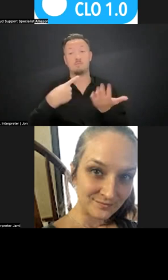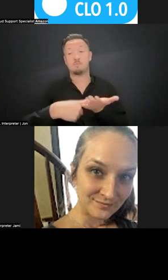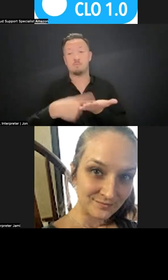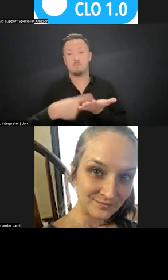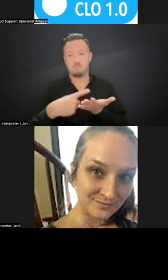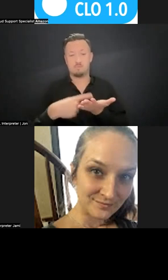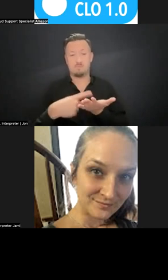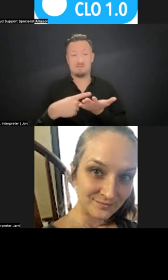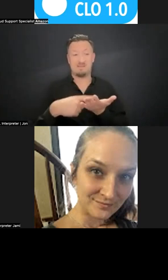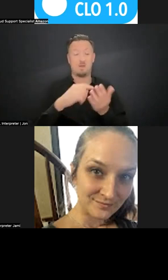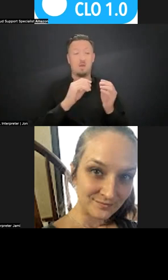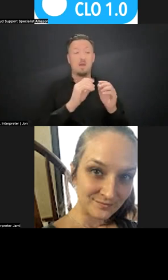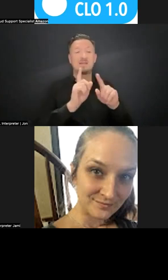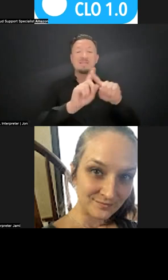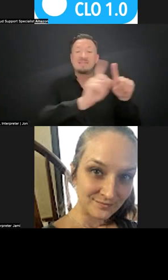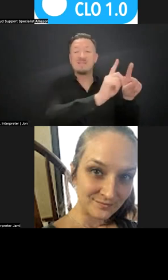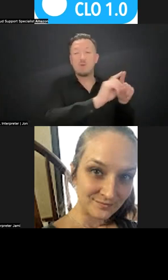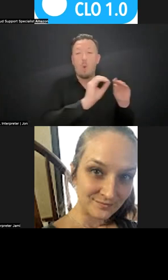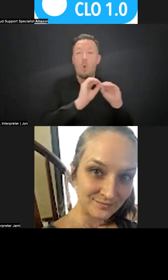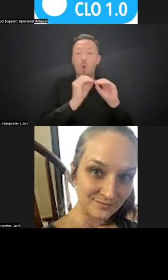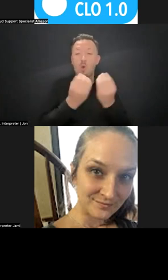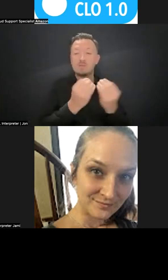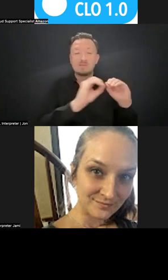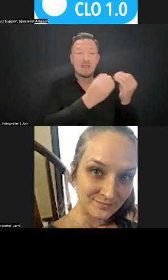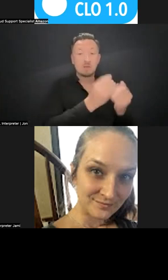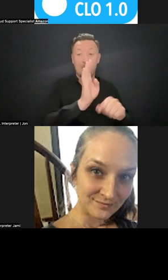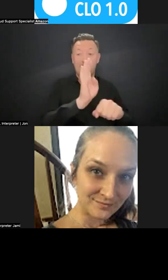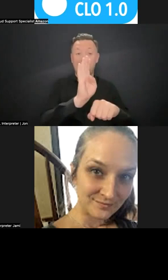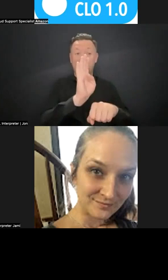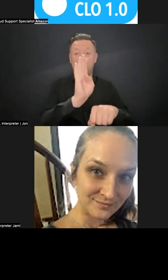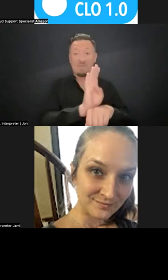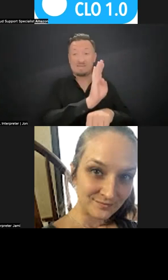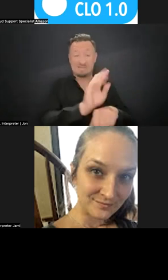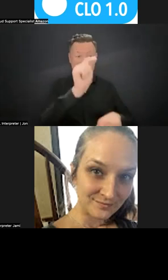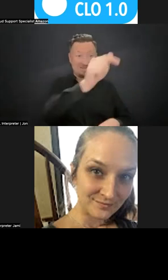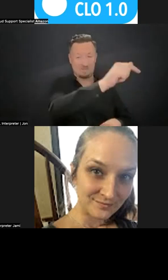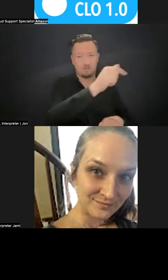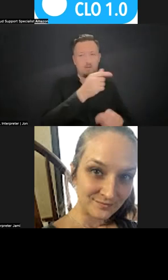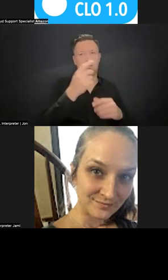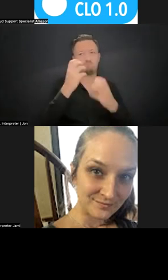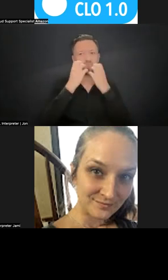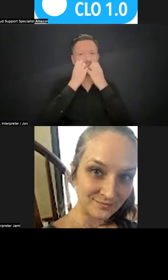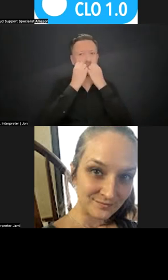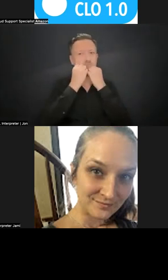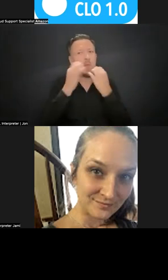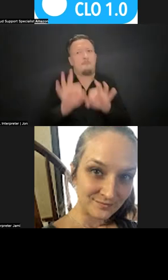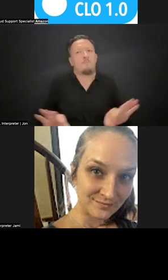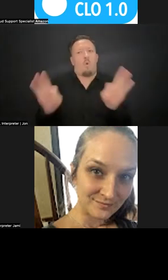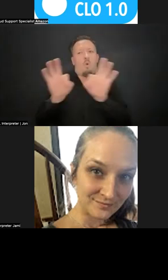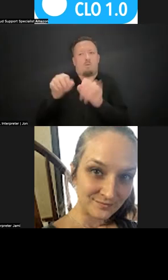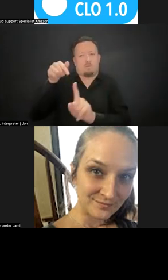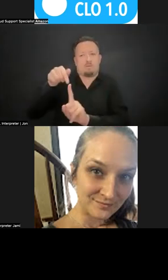to organizations, and we want to grab as much as we can and analyze it as needed. And we want to do